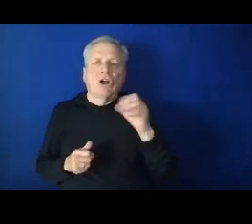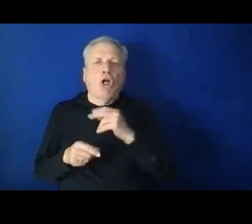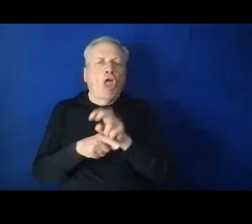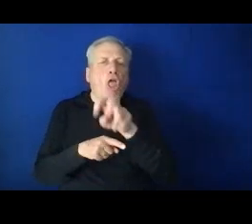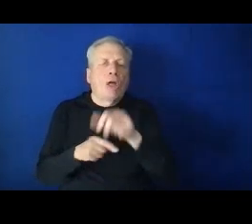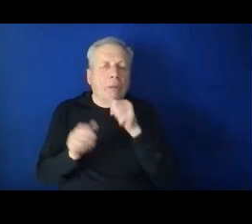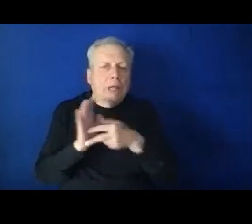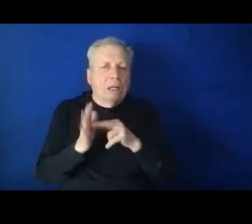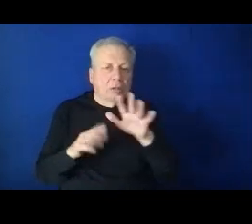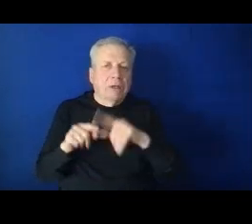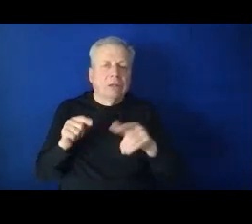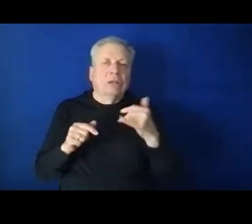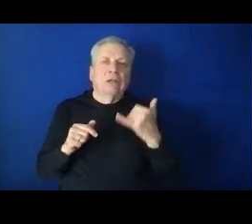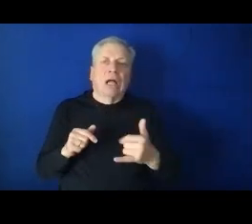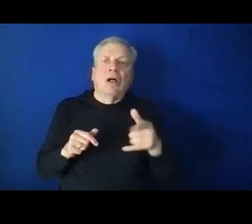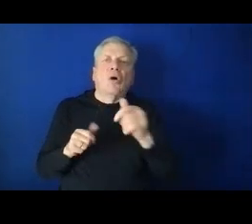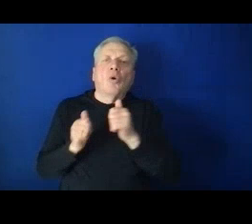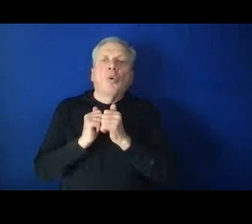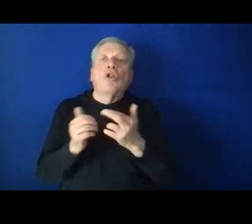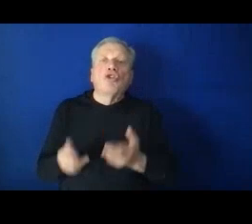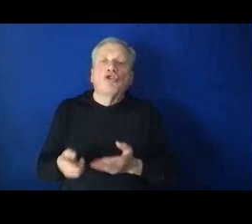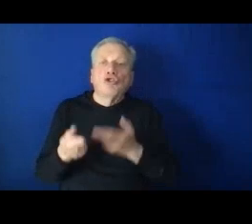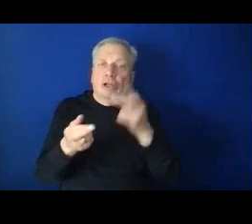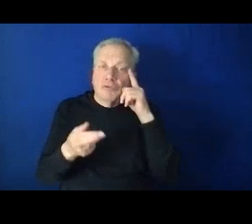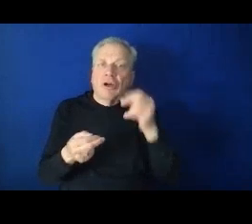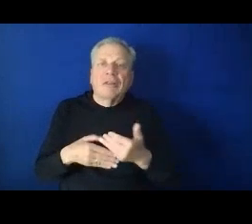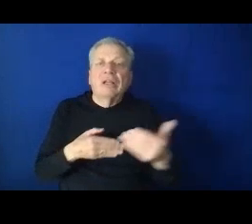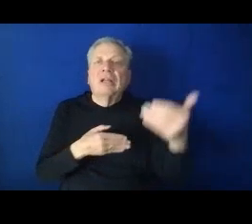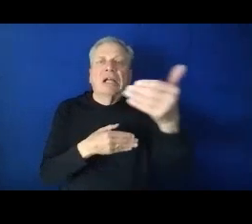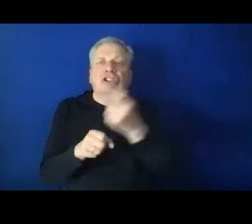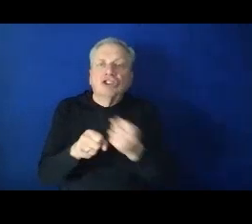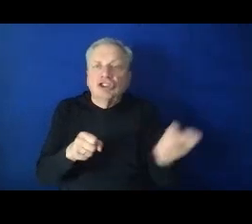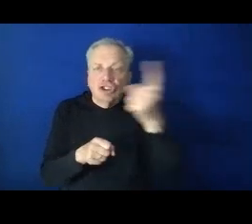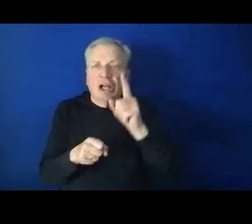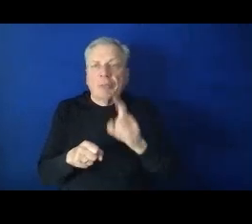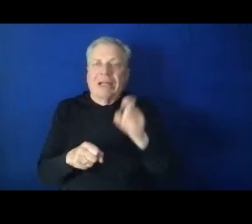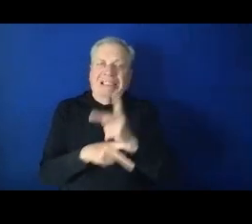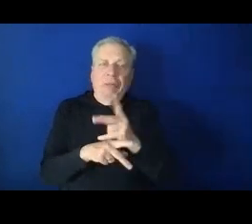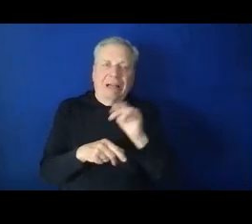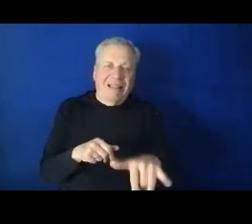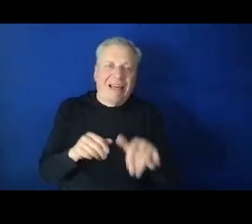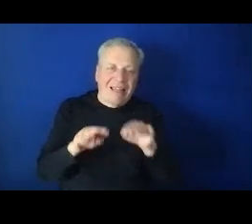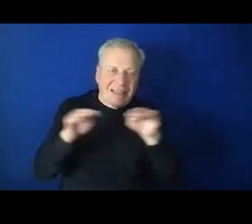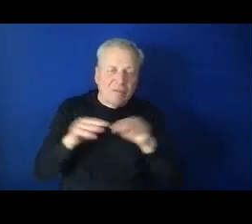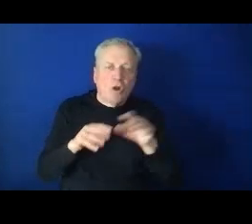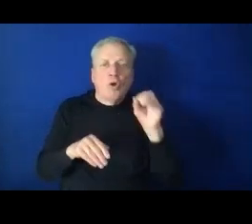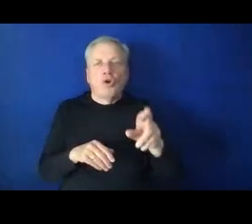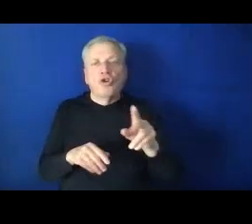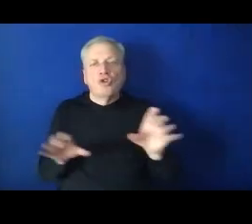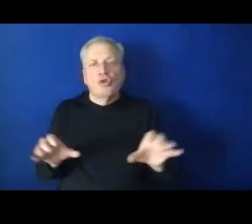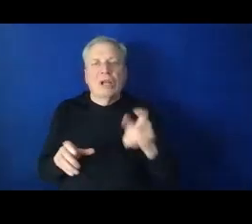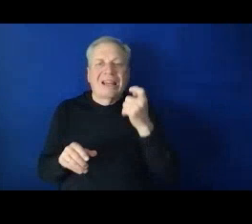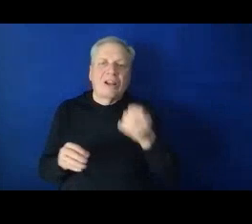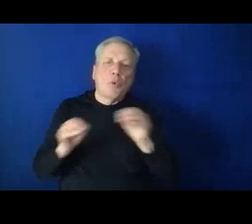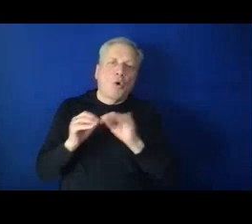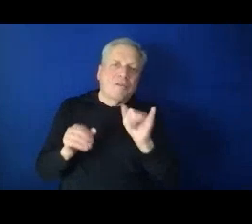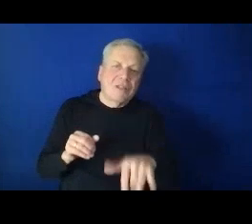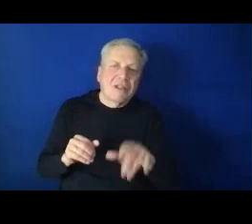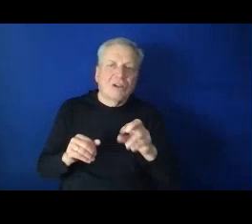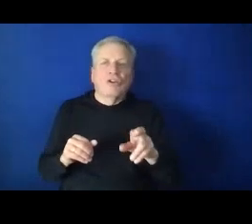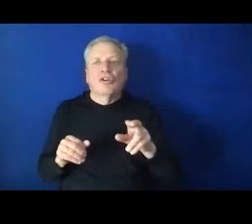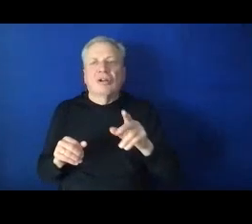And gives us recommendations to follow for the next year, like you need to keep it at this level, or you need to do a little bit more of this, or this might be